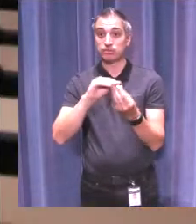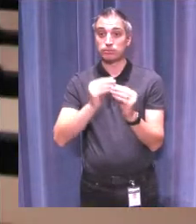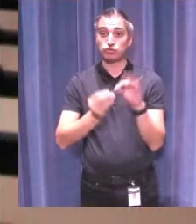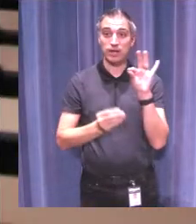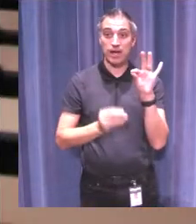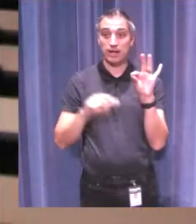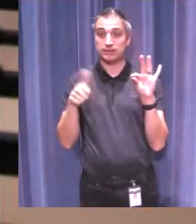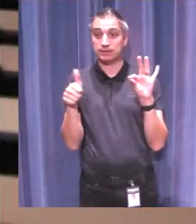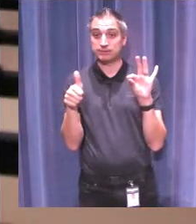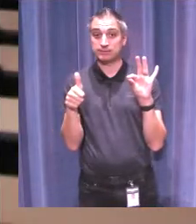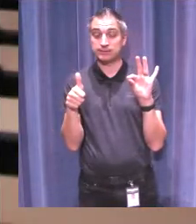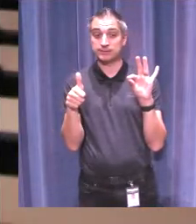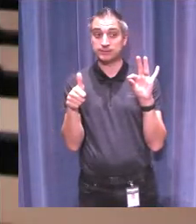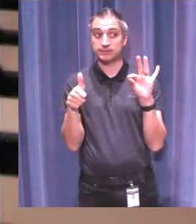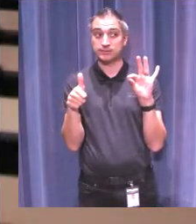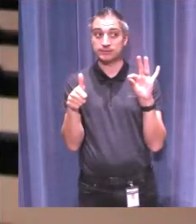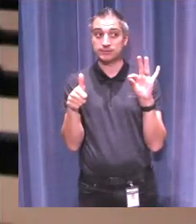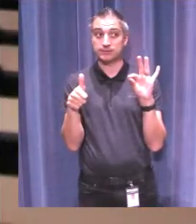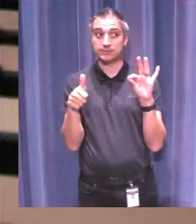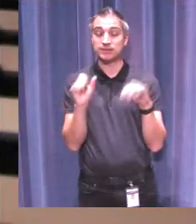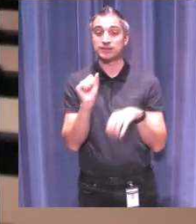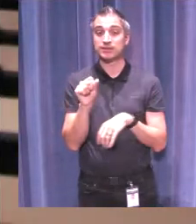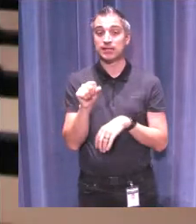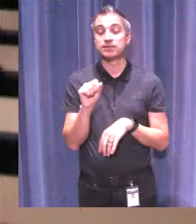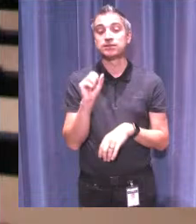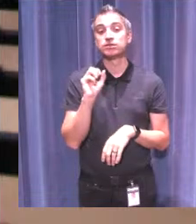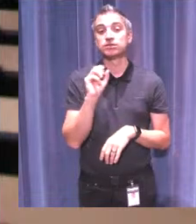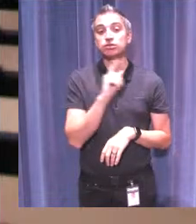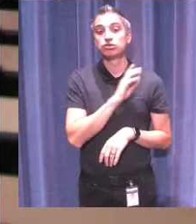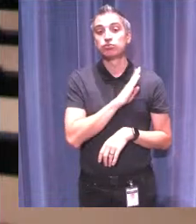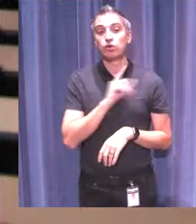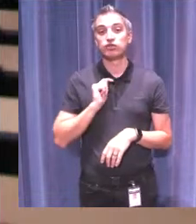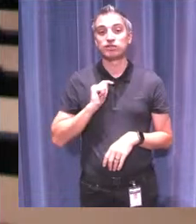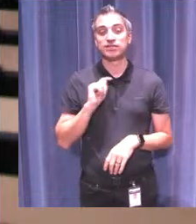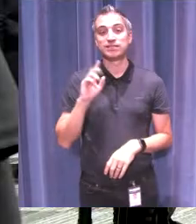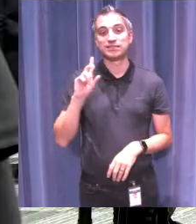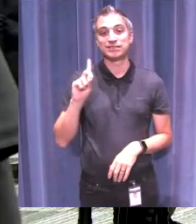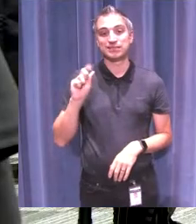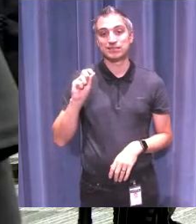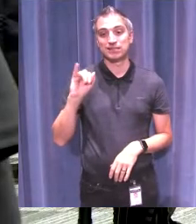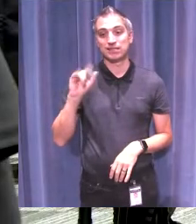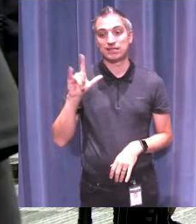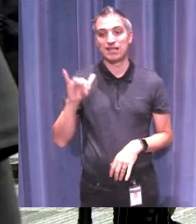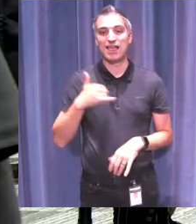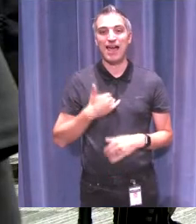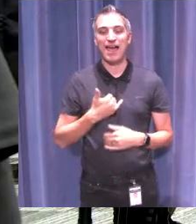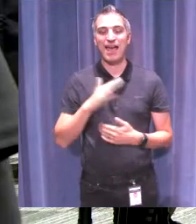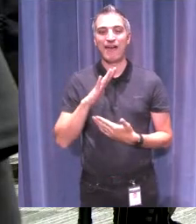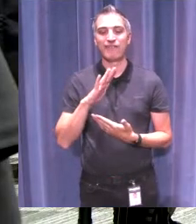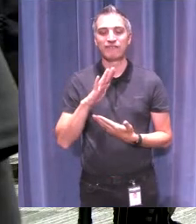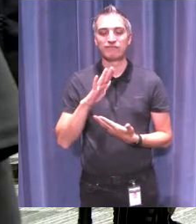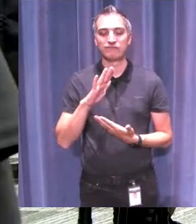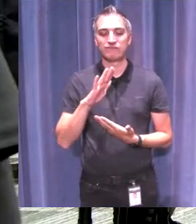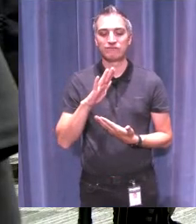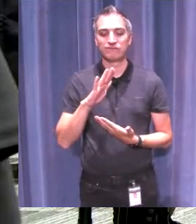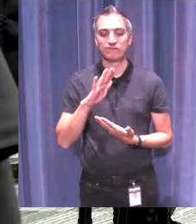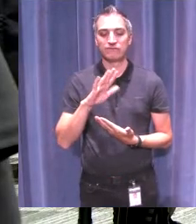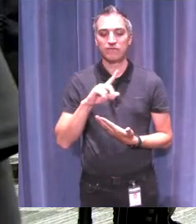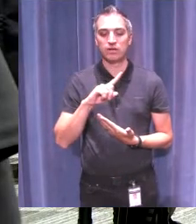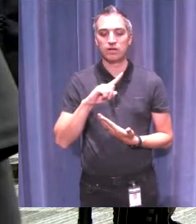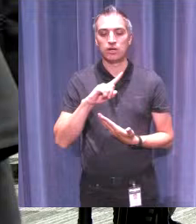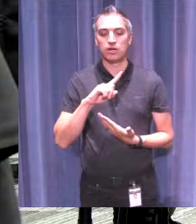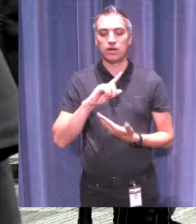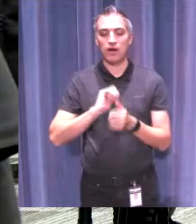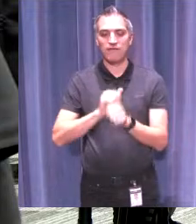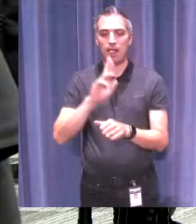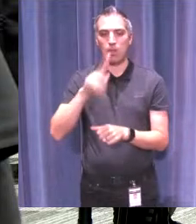trustees? Yes, trustee Daley. I have a question, or a follow-up to your response on the last question. What do